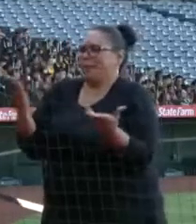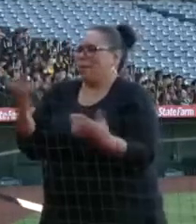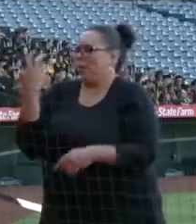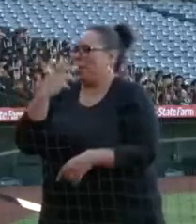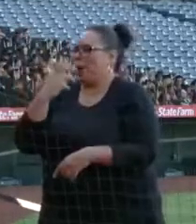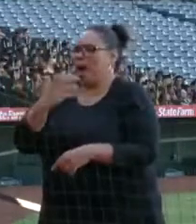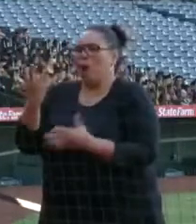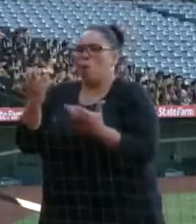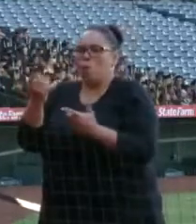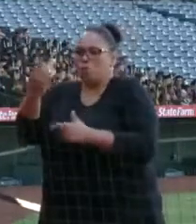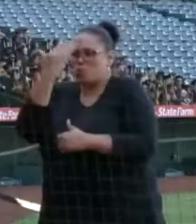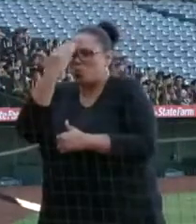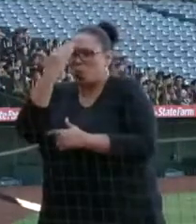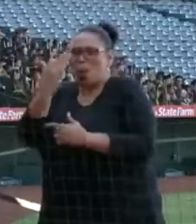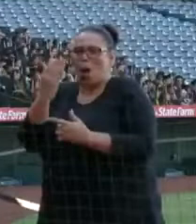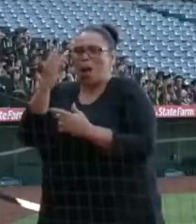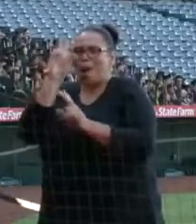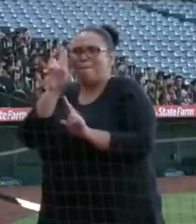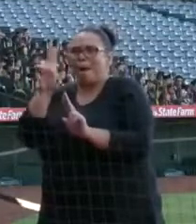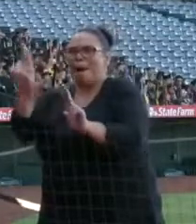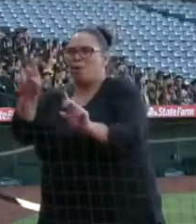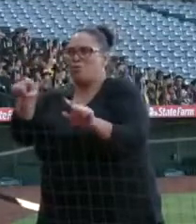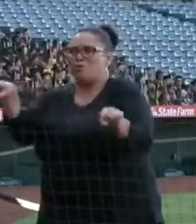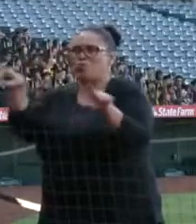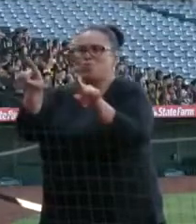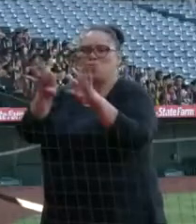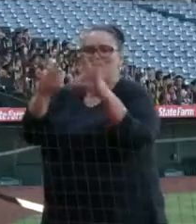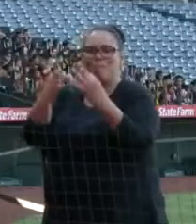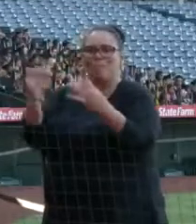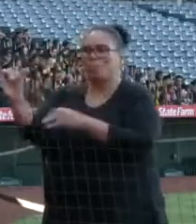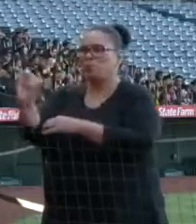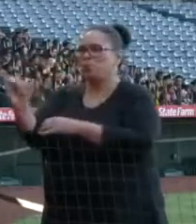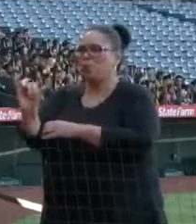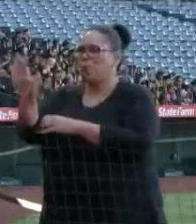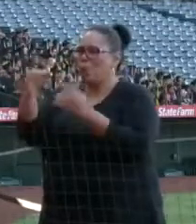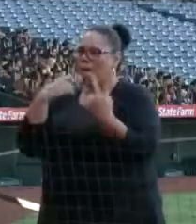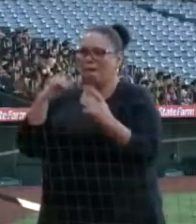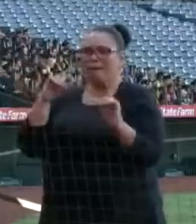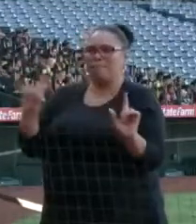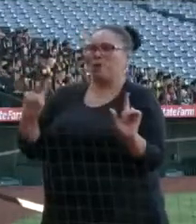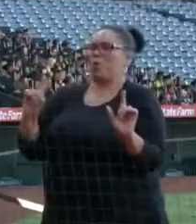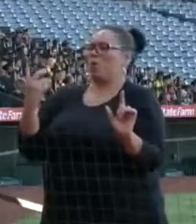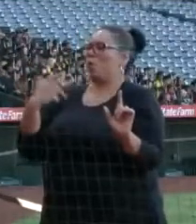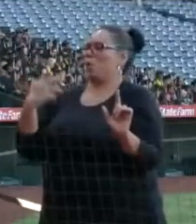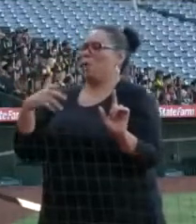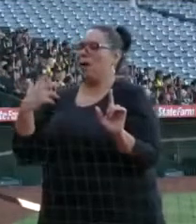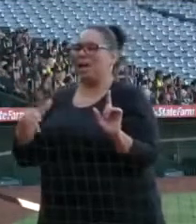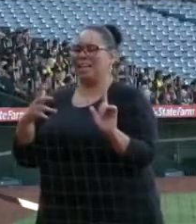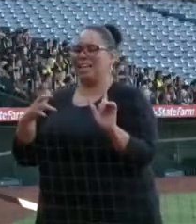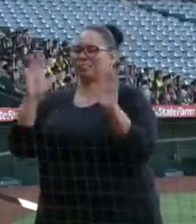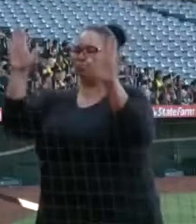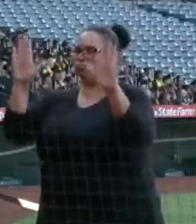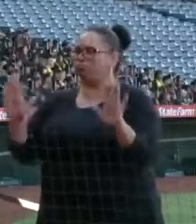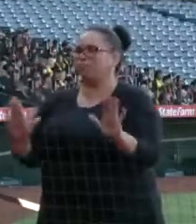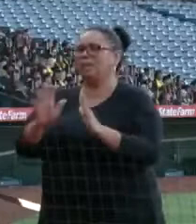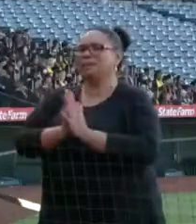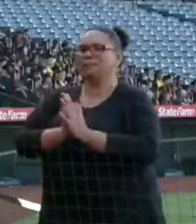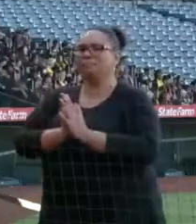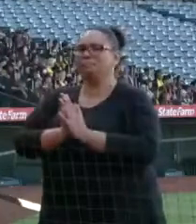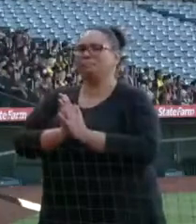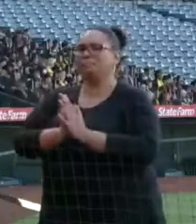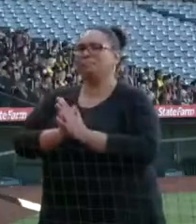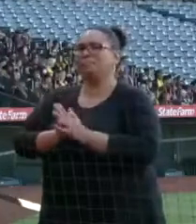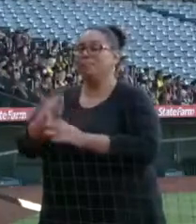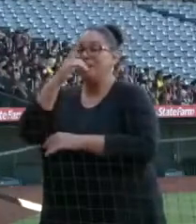how much I admire you and your families. What you have accomplished is nothing short of extraordinary.